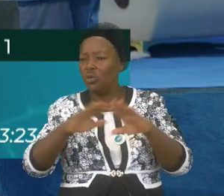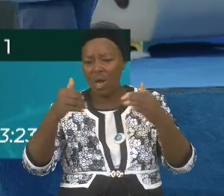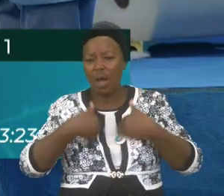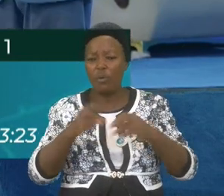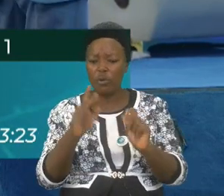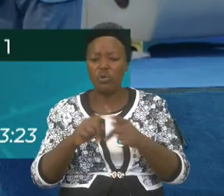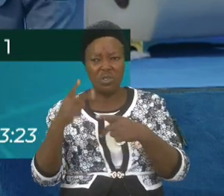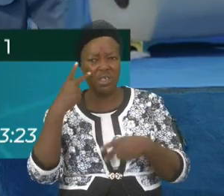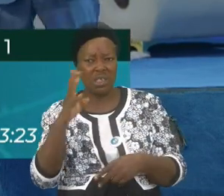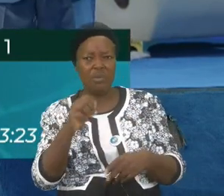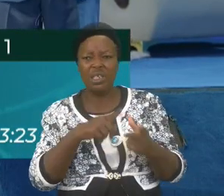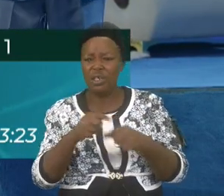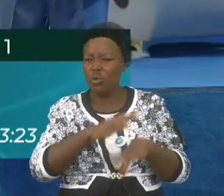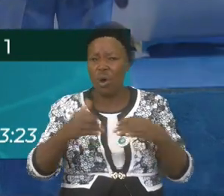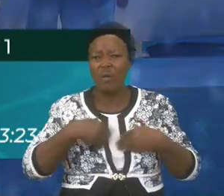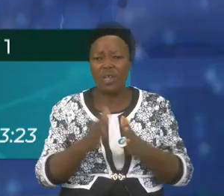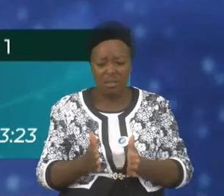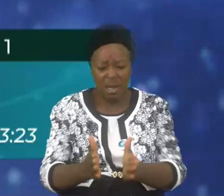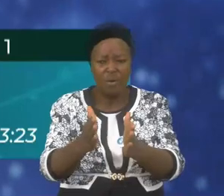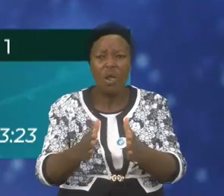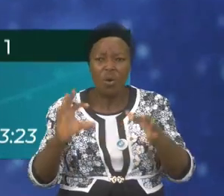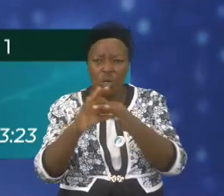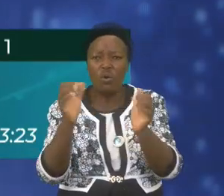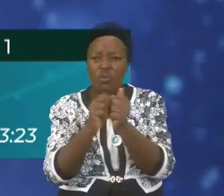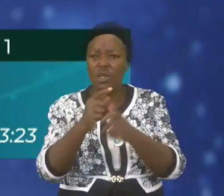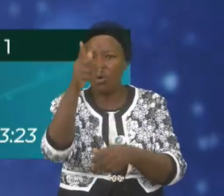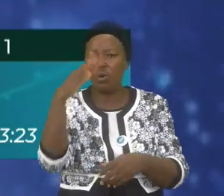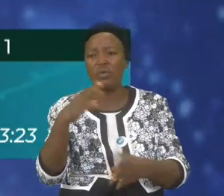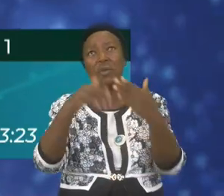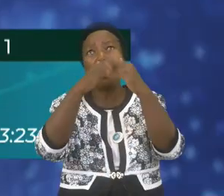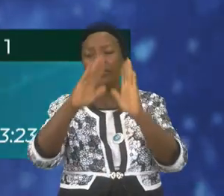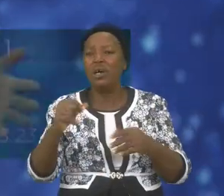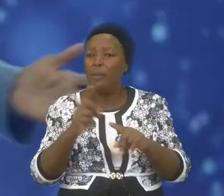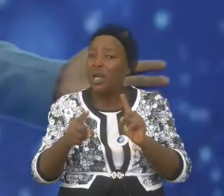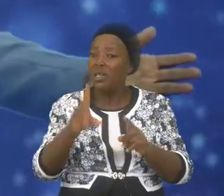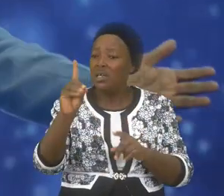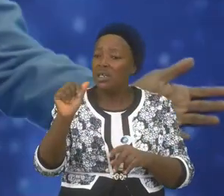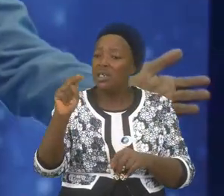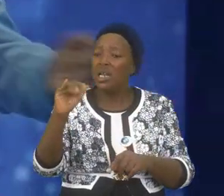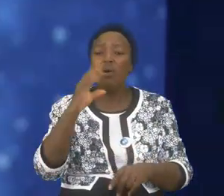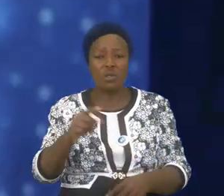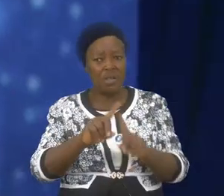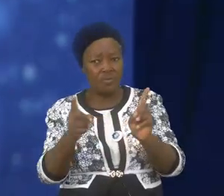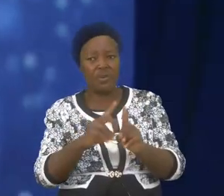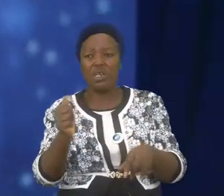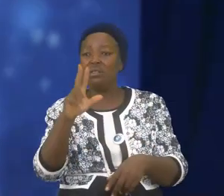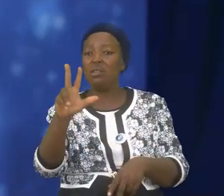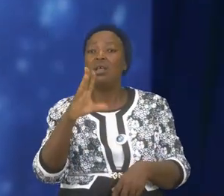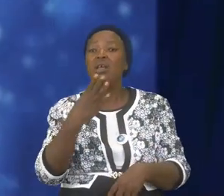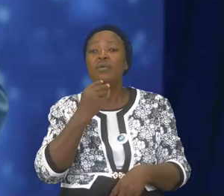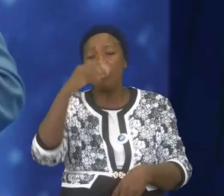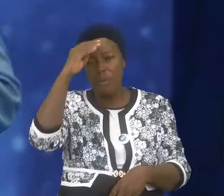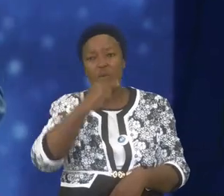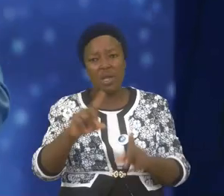of heaven. But Daniel was different. Shadrach, Meshach, and Abednego were different. But these ones, they didn't have the